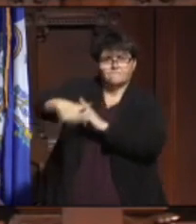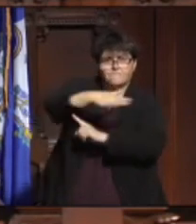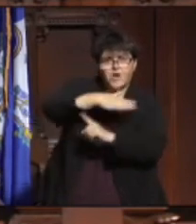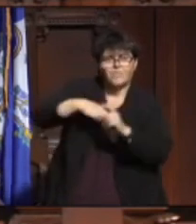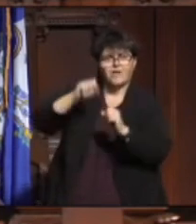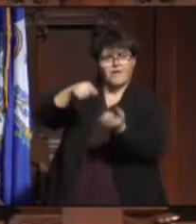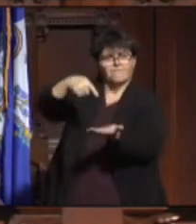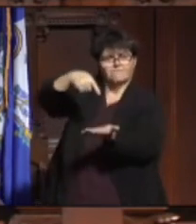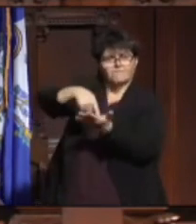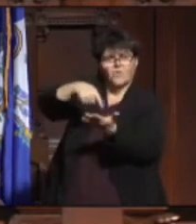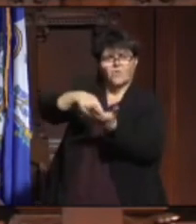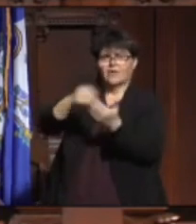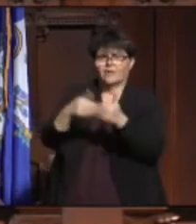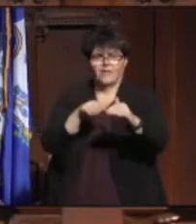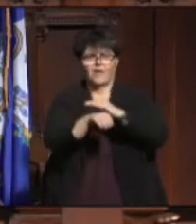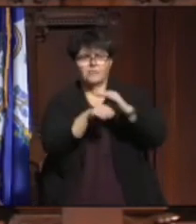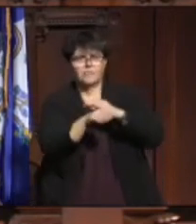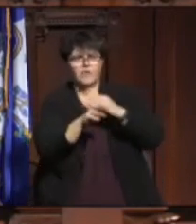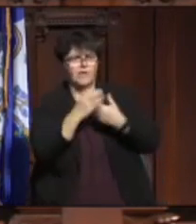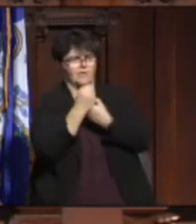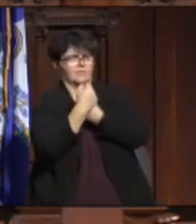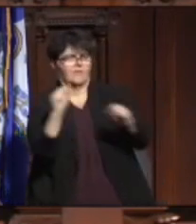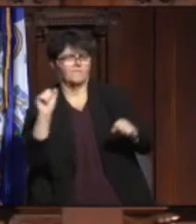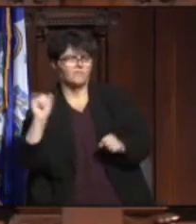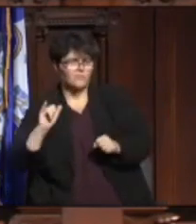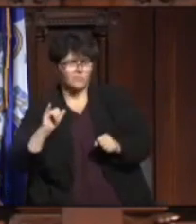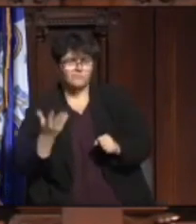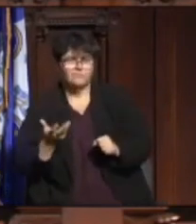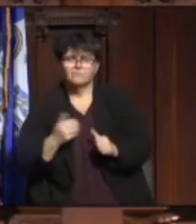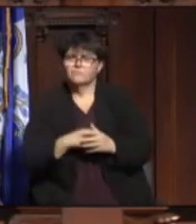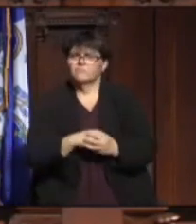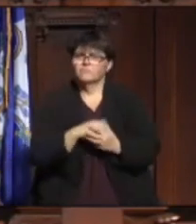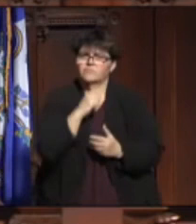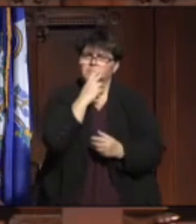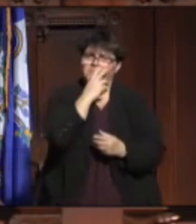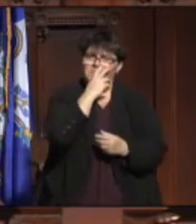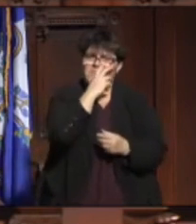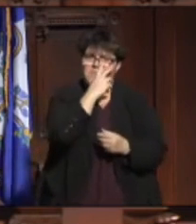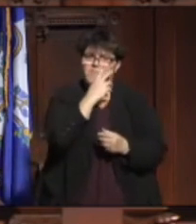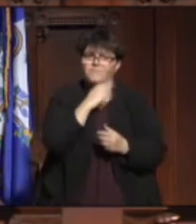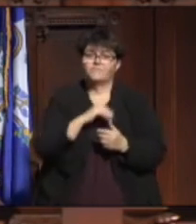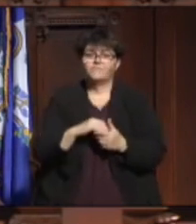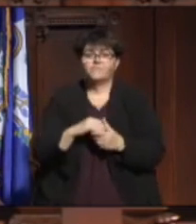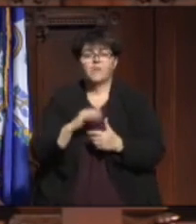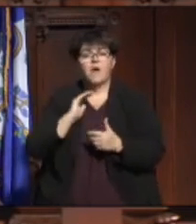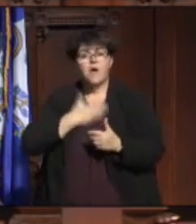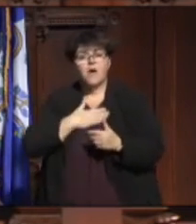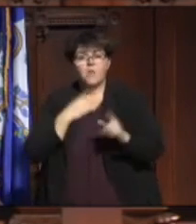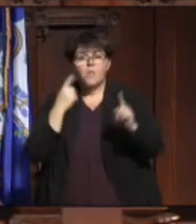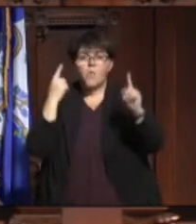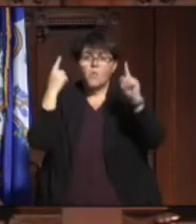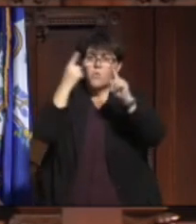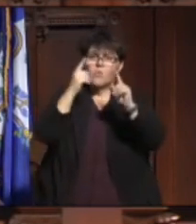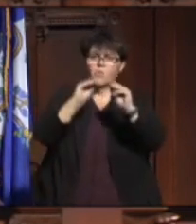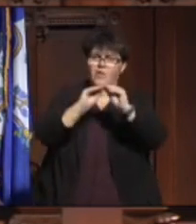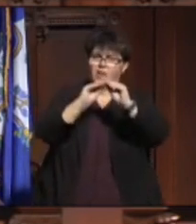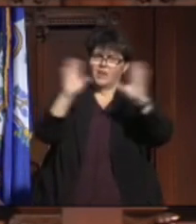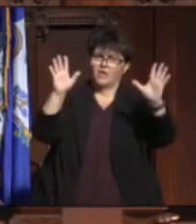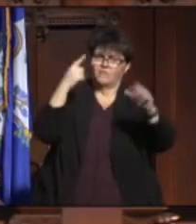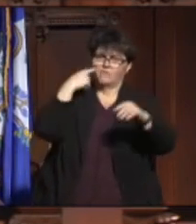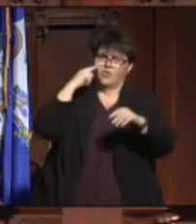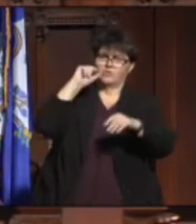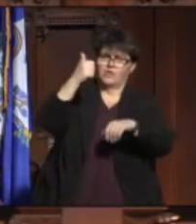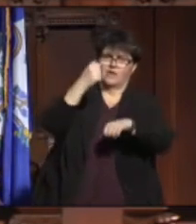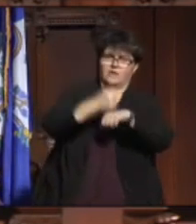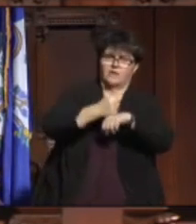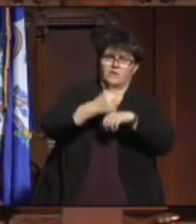We have clear goals over the next 10 years. We will reduce travel time from New Haven to New York